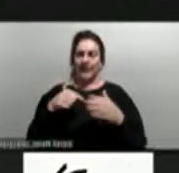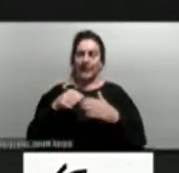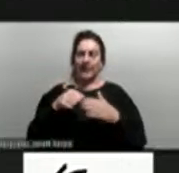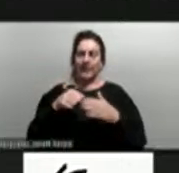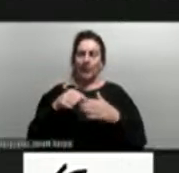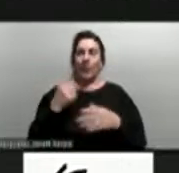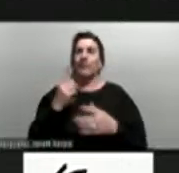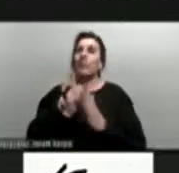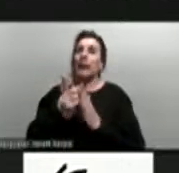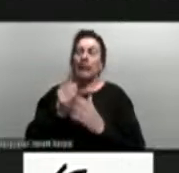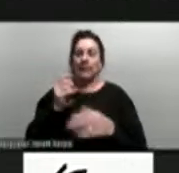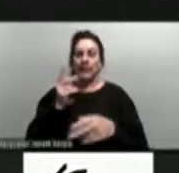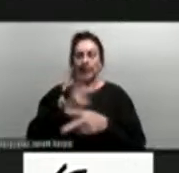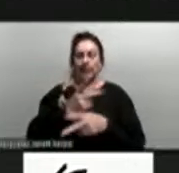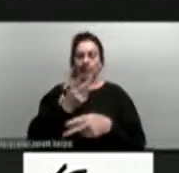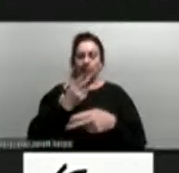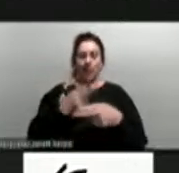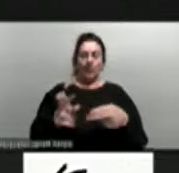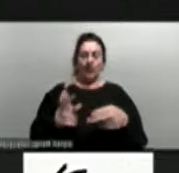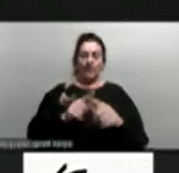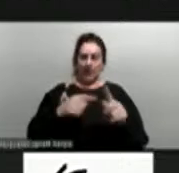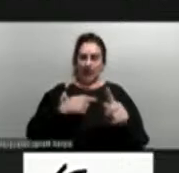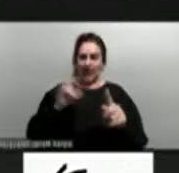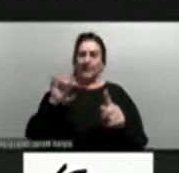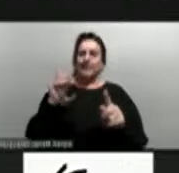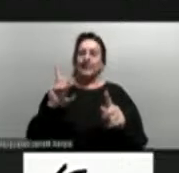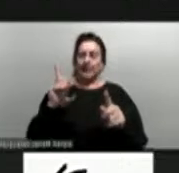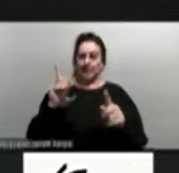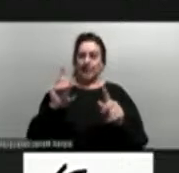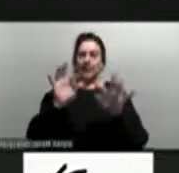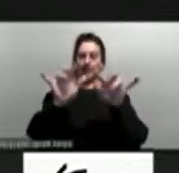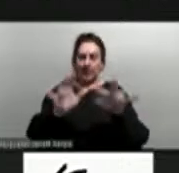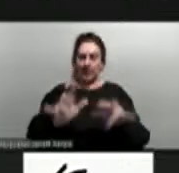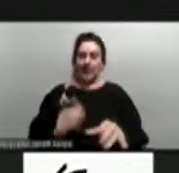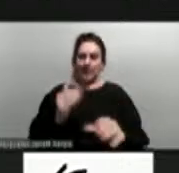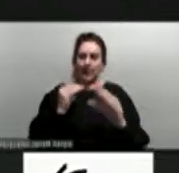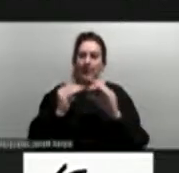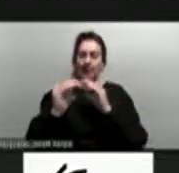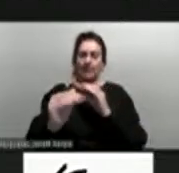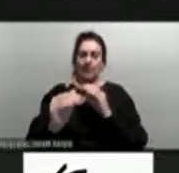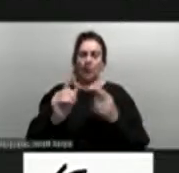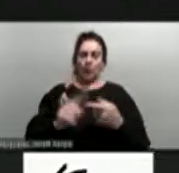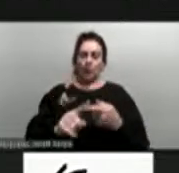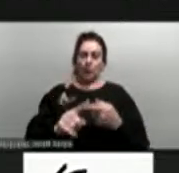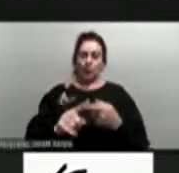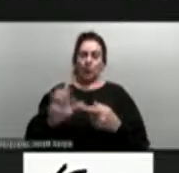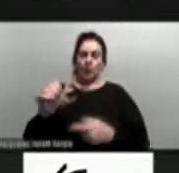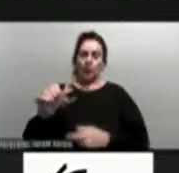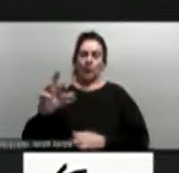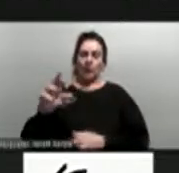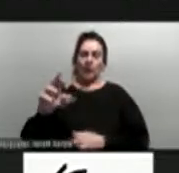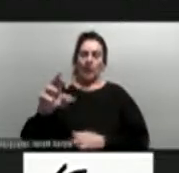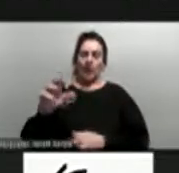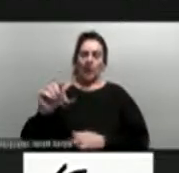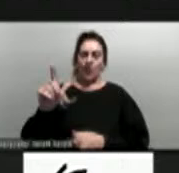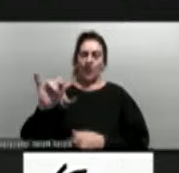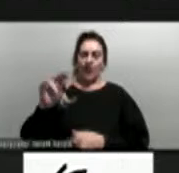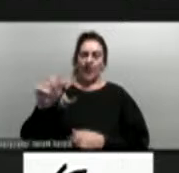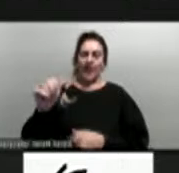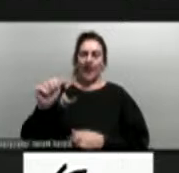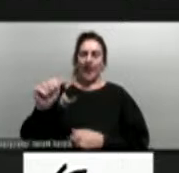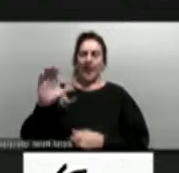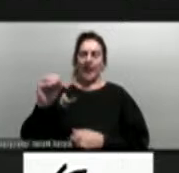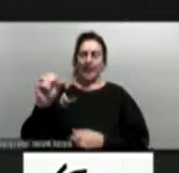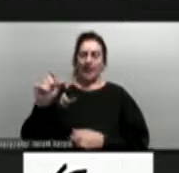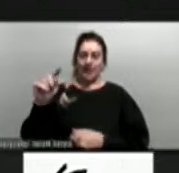keep it brief, but I've put the details in an email to Ms. Carolina Acosta. And what we're